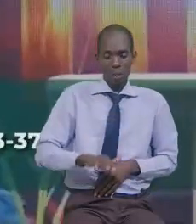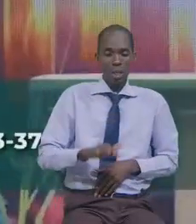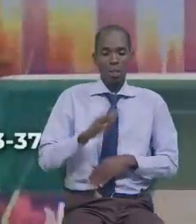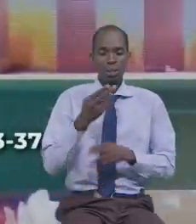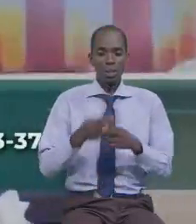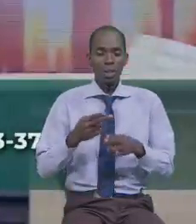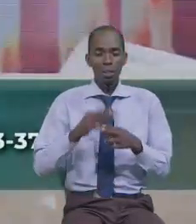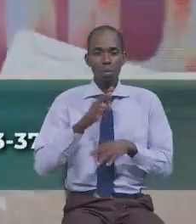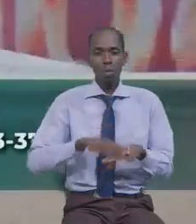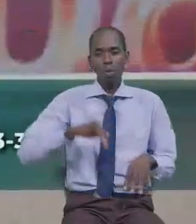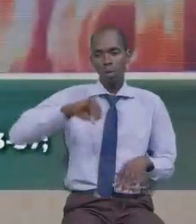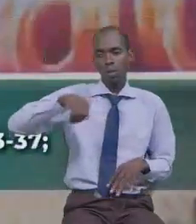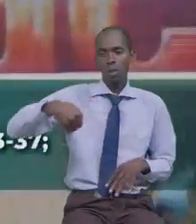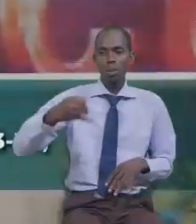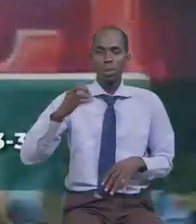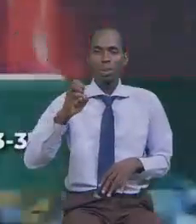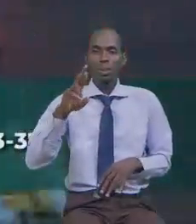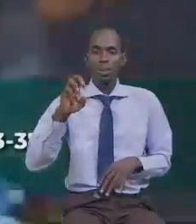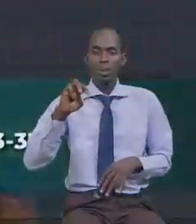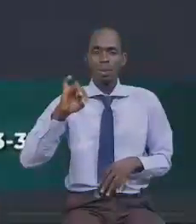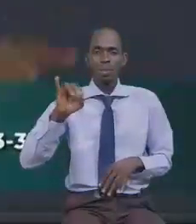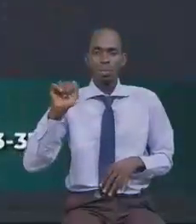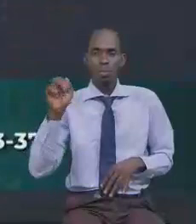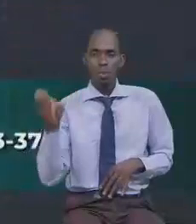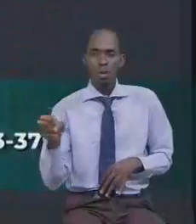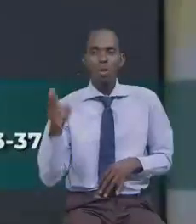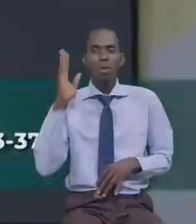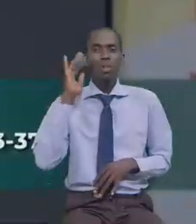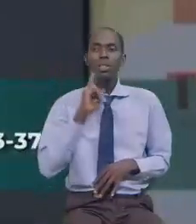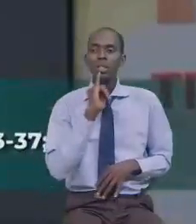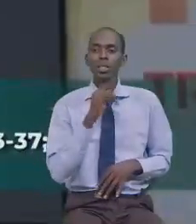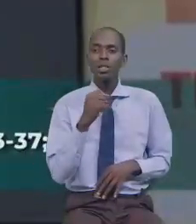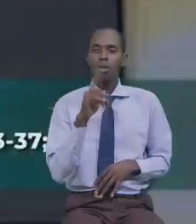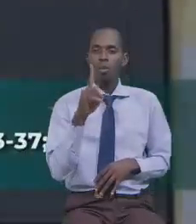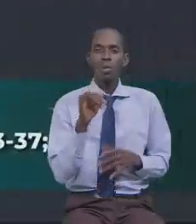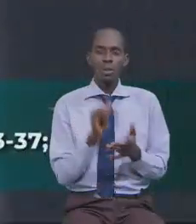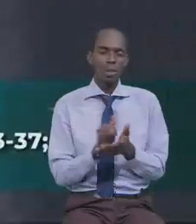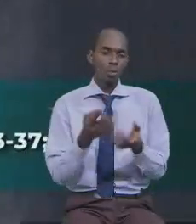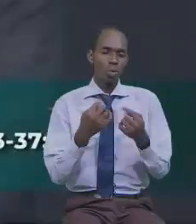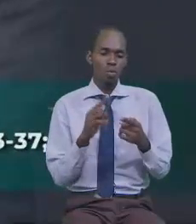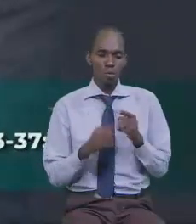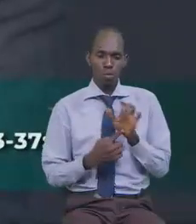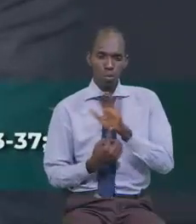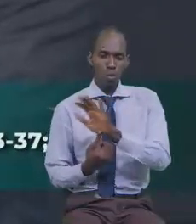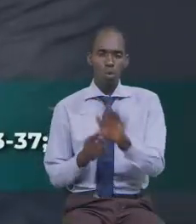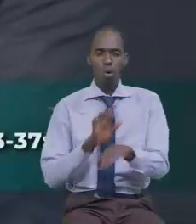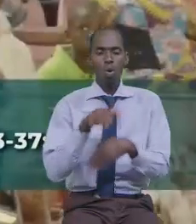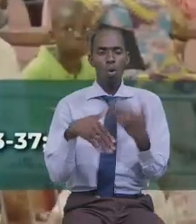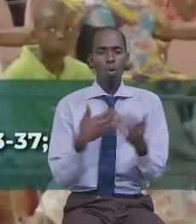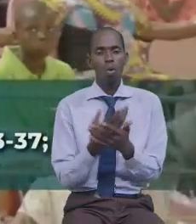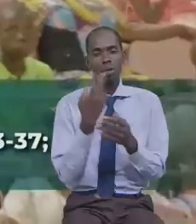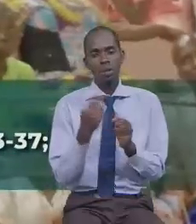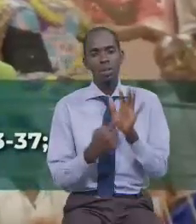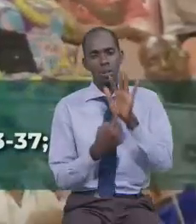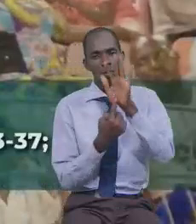was the one that will come and show them the revelation of God and the revelation to be where